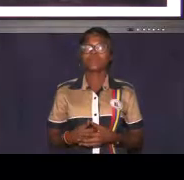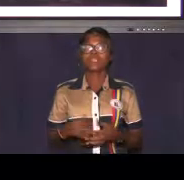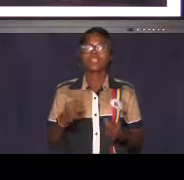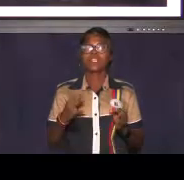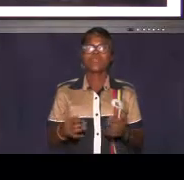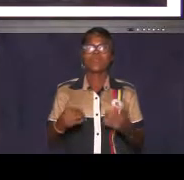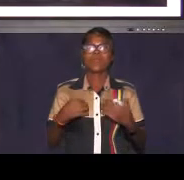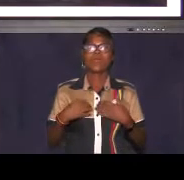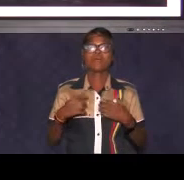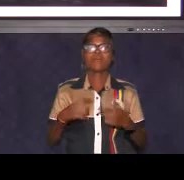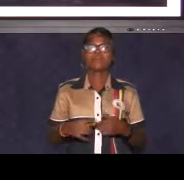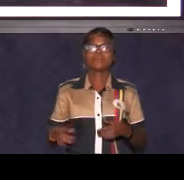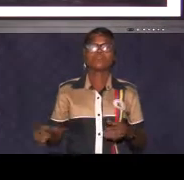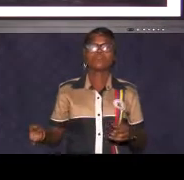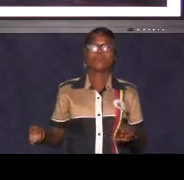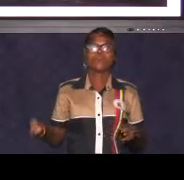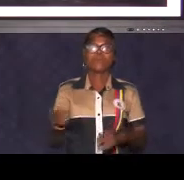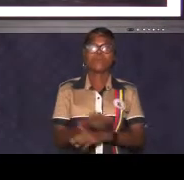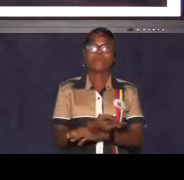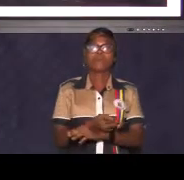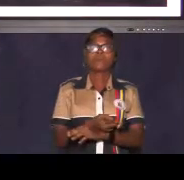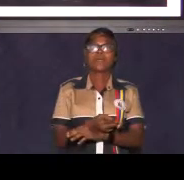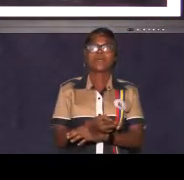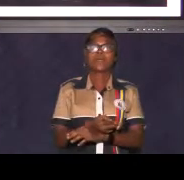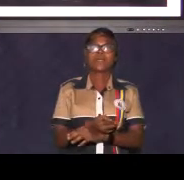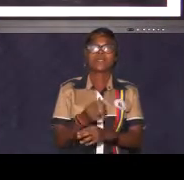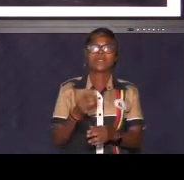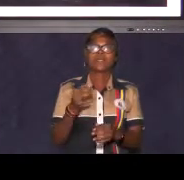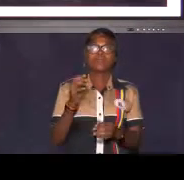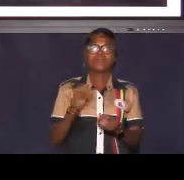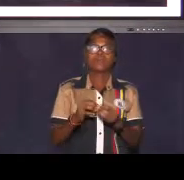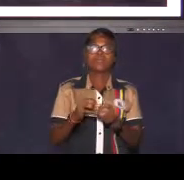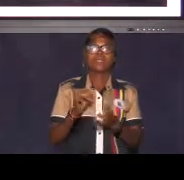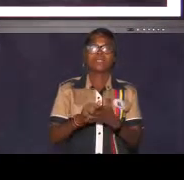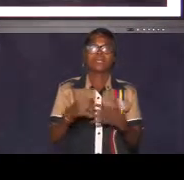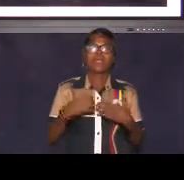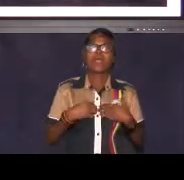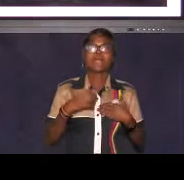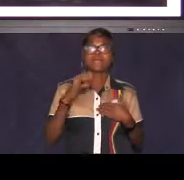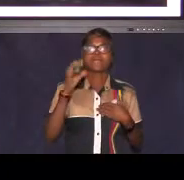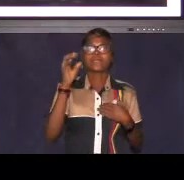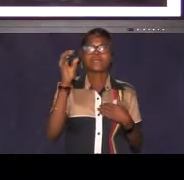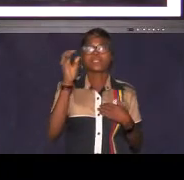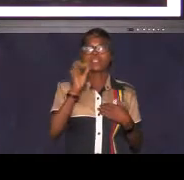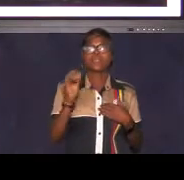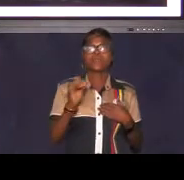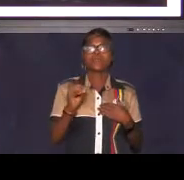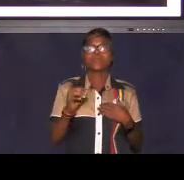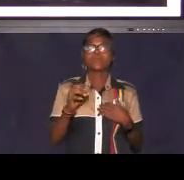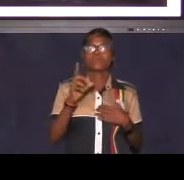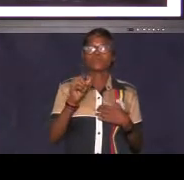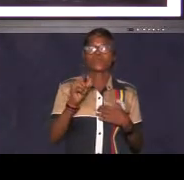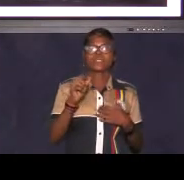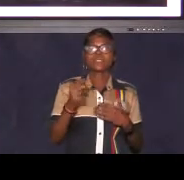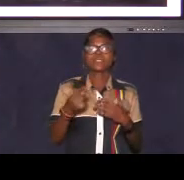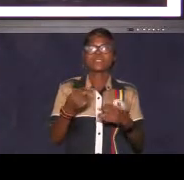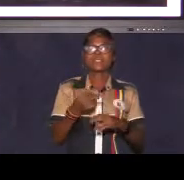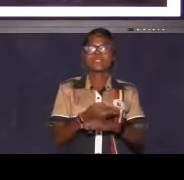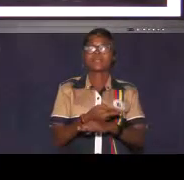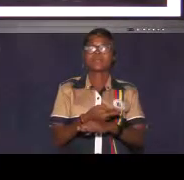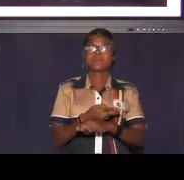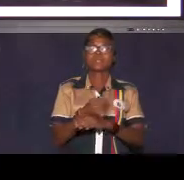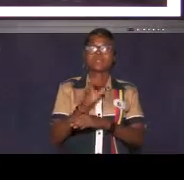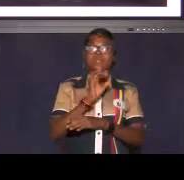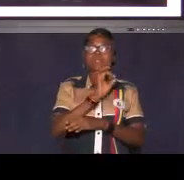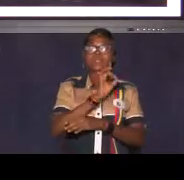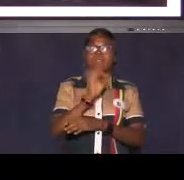If we have to multiply numbers that have zeros, say 20 times 800, remember that all we